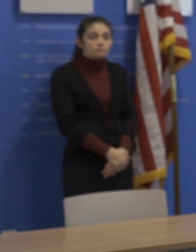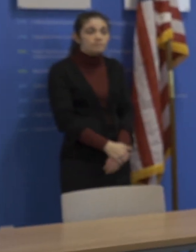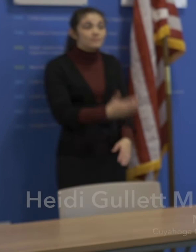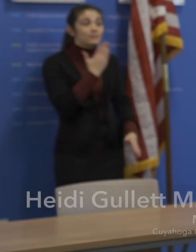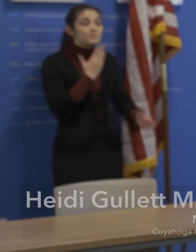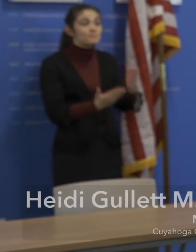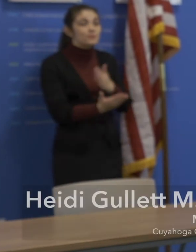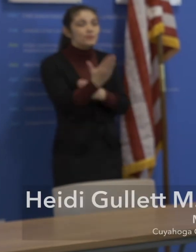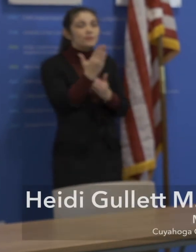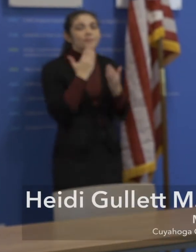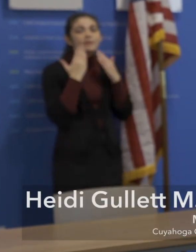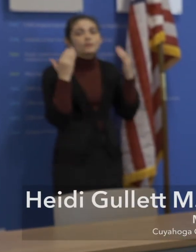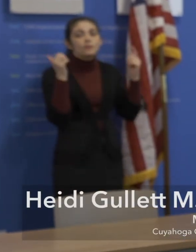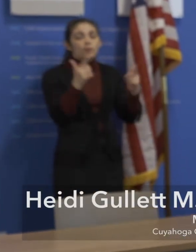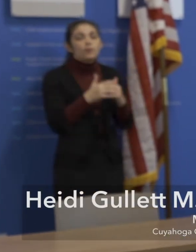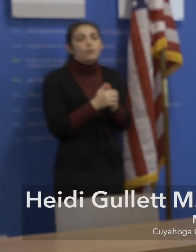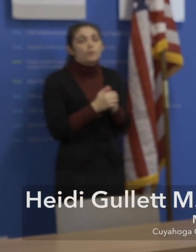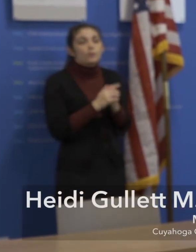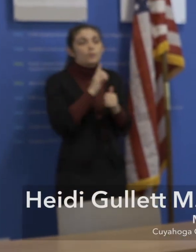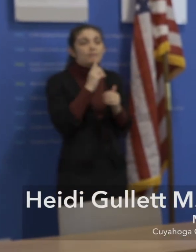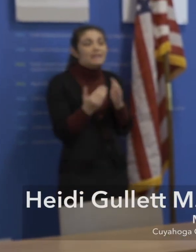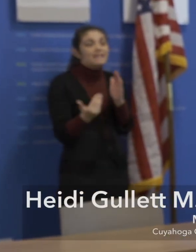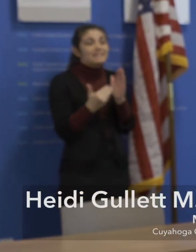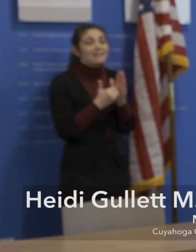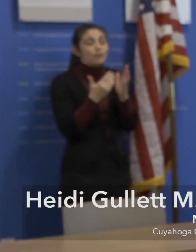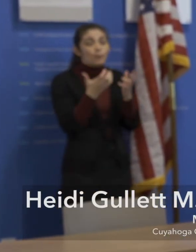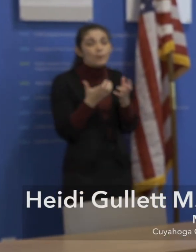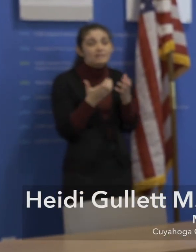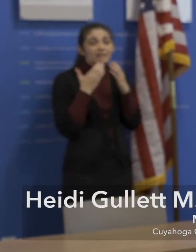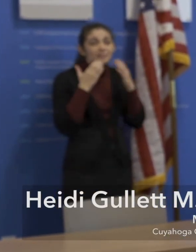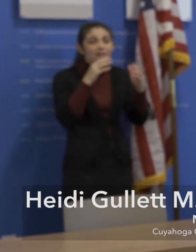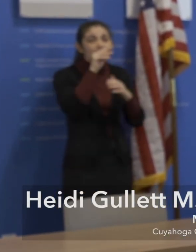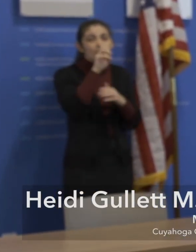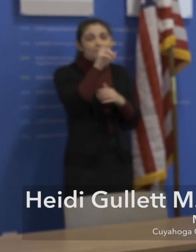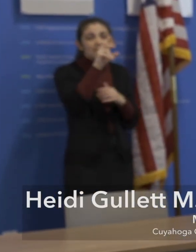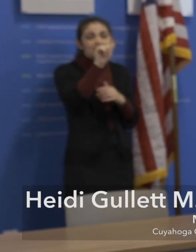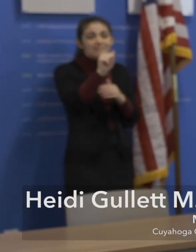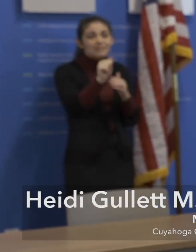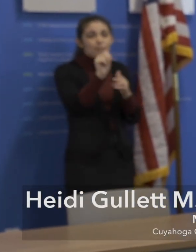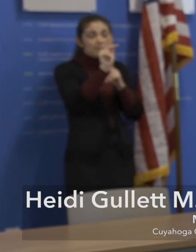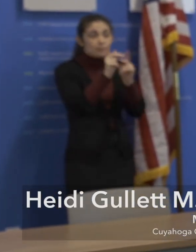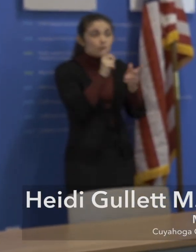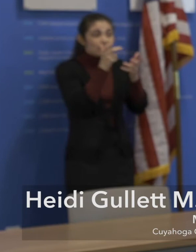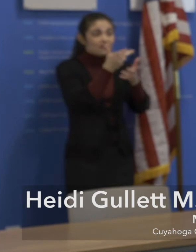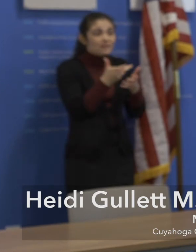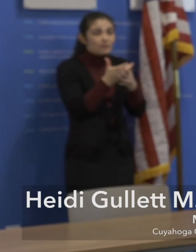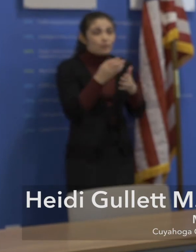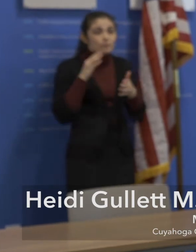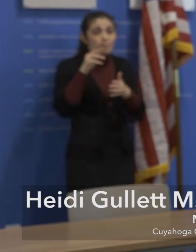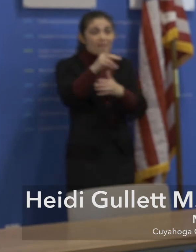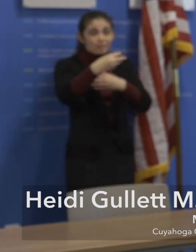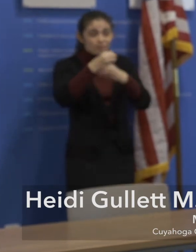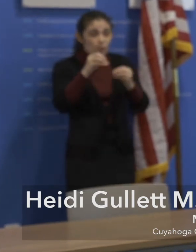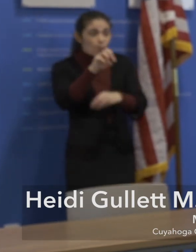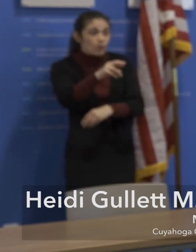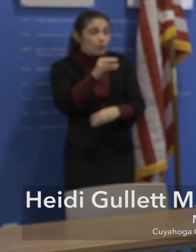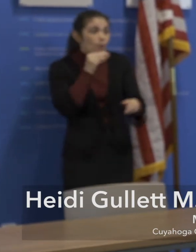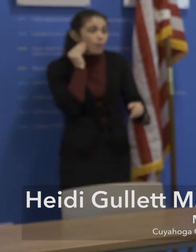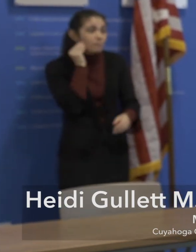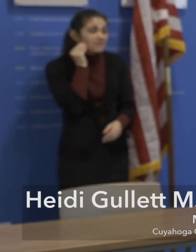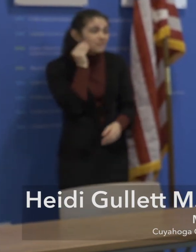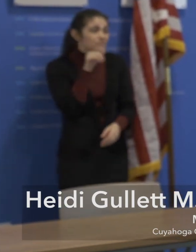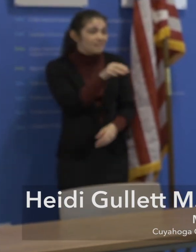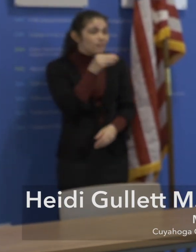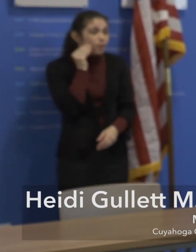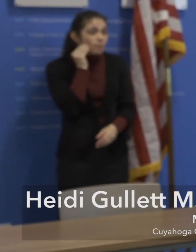Good morning. Thank you all. I really, again, want to thank our media partners in the room and those of you back at your offices or in your homes working